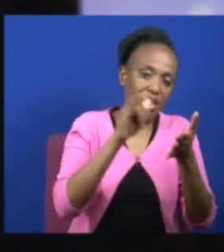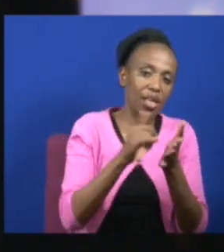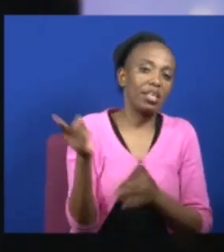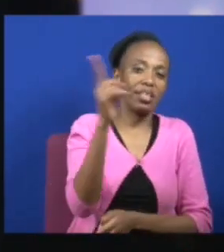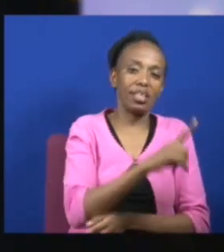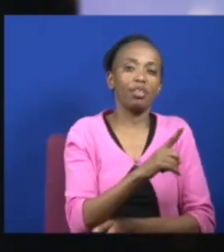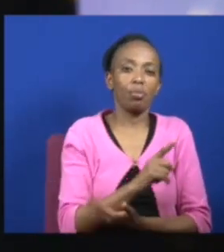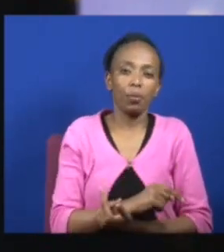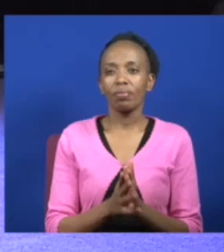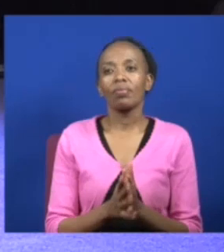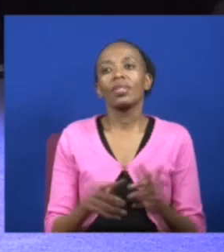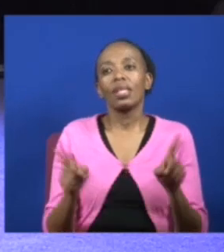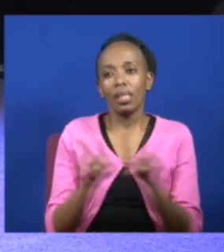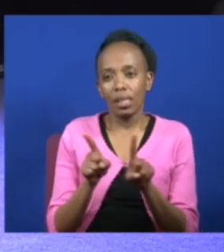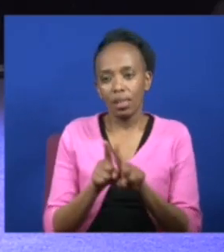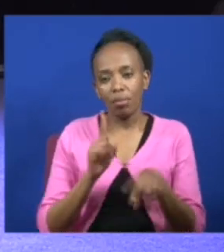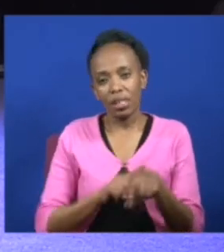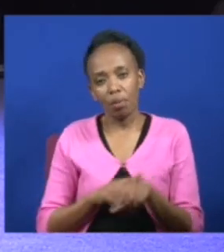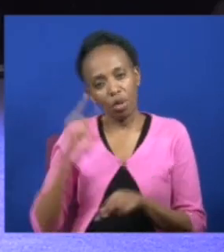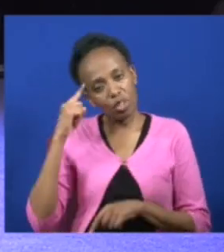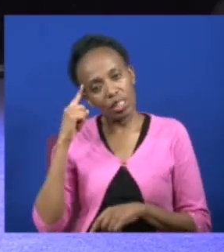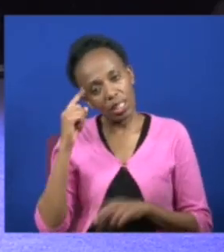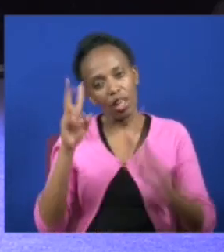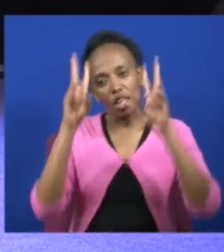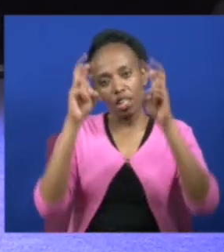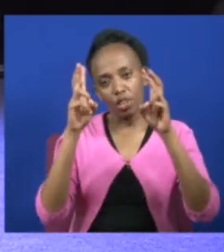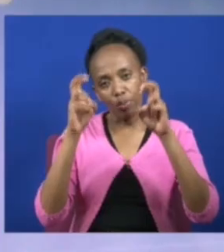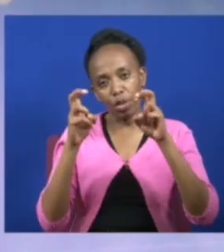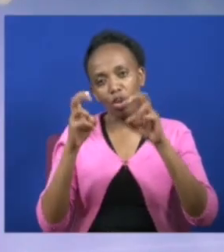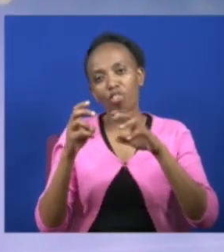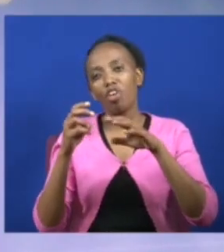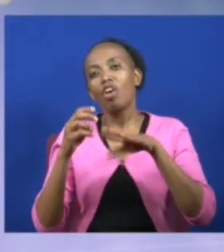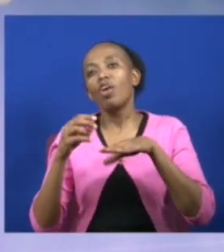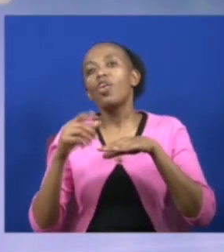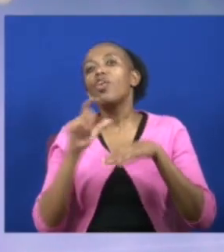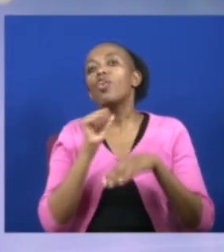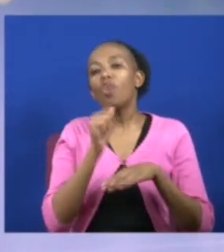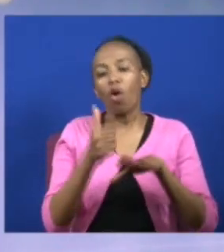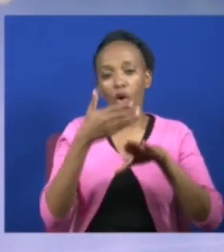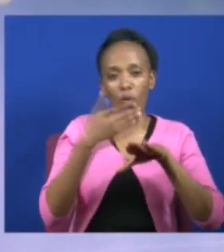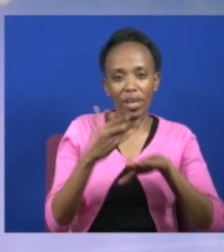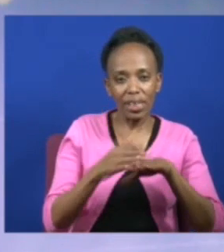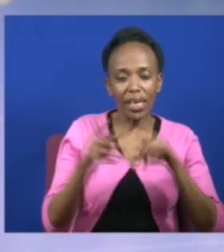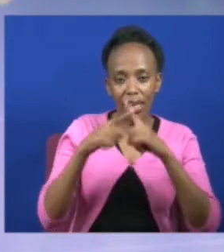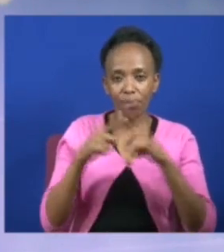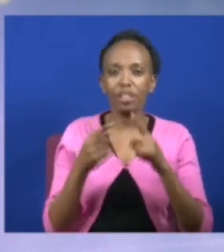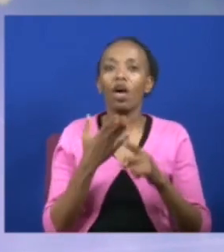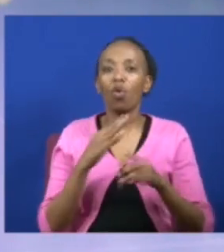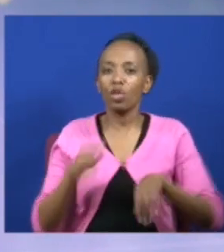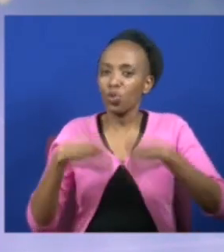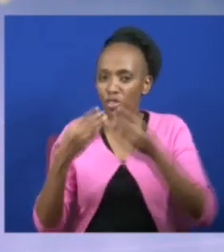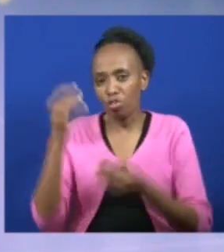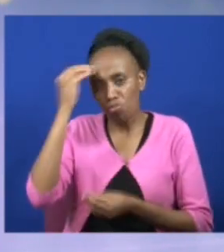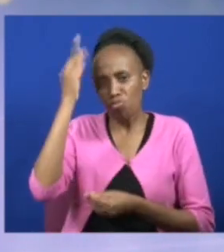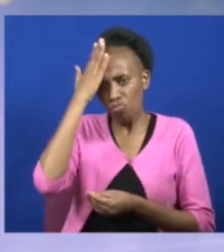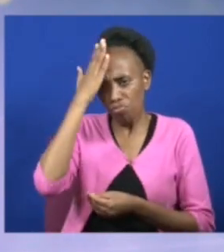day. As we consider this topic of no wasted experiences, I would want to give you some take